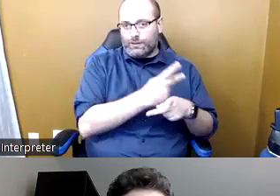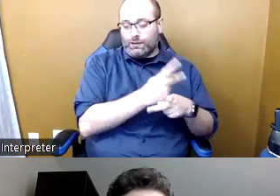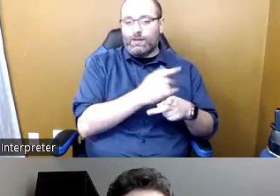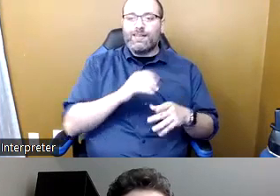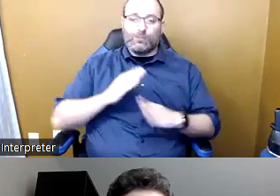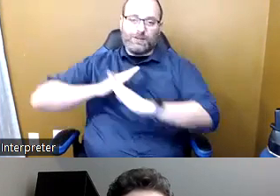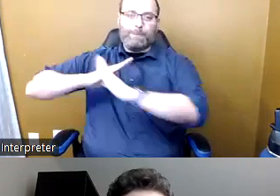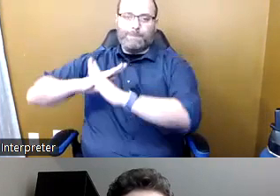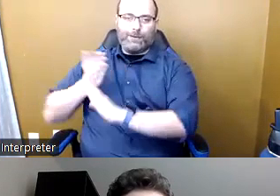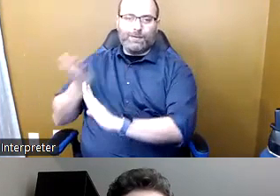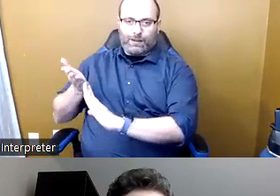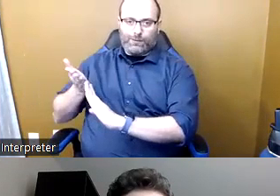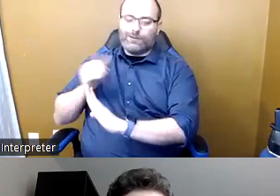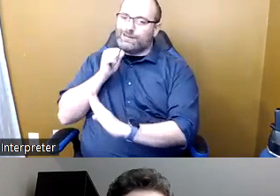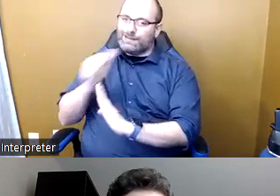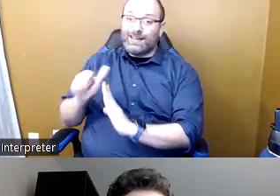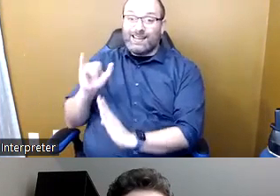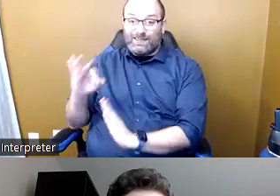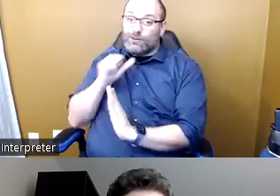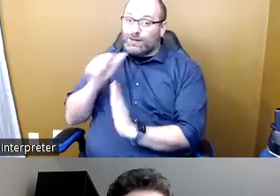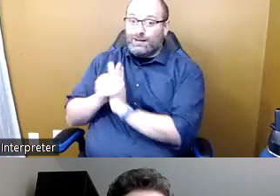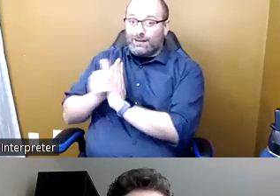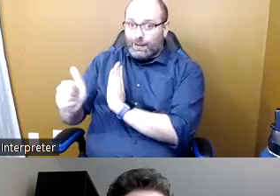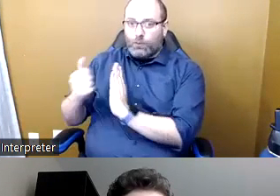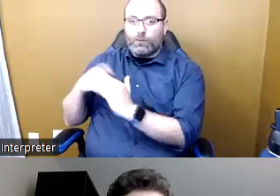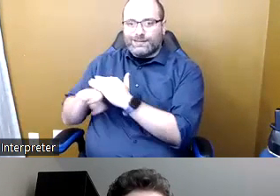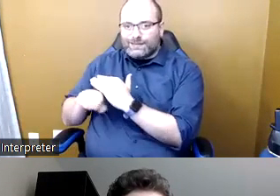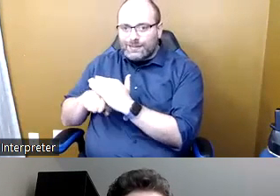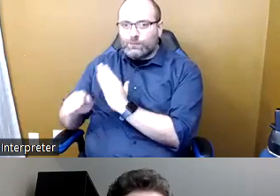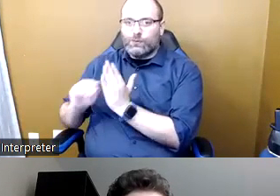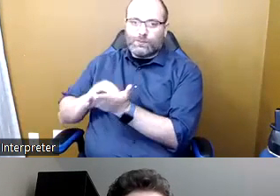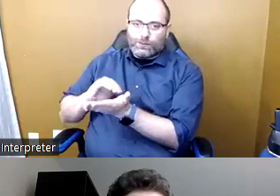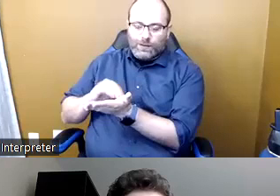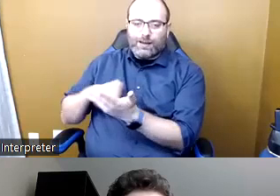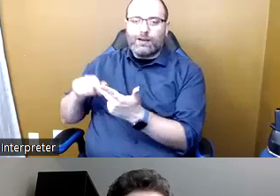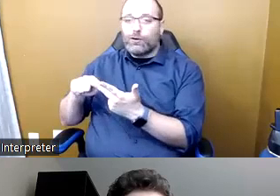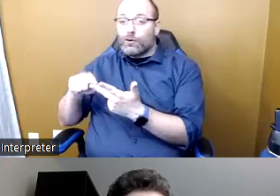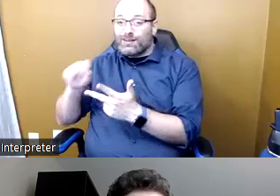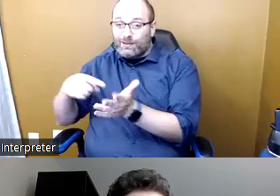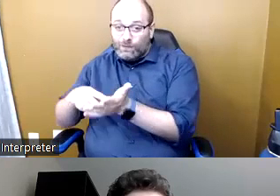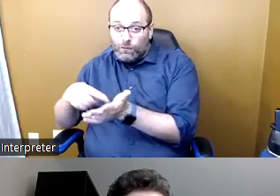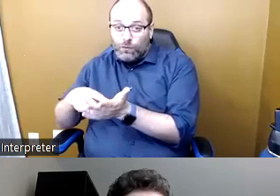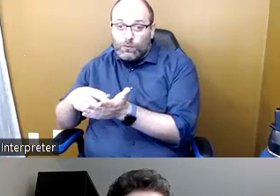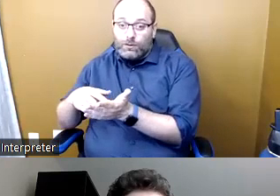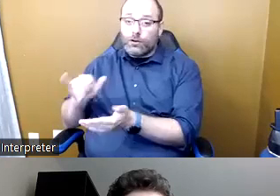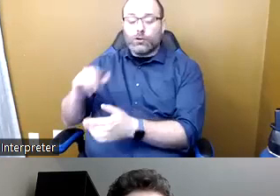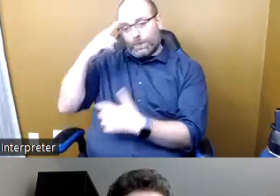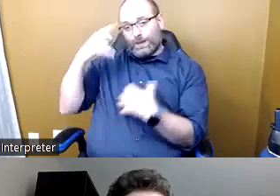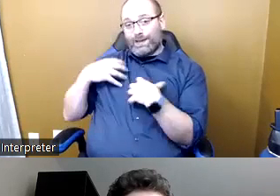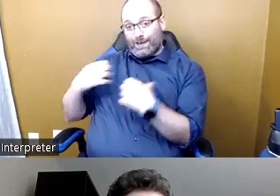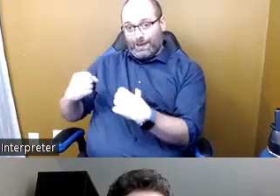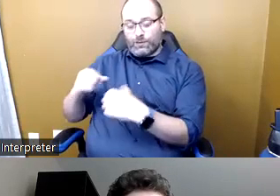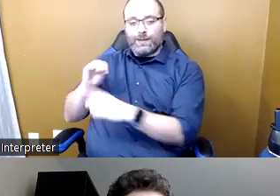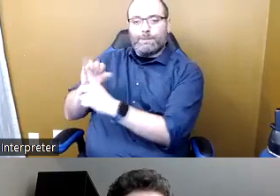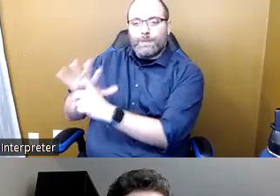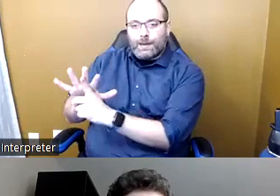So if there is not a competent provider or an accessible provider or an affordable provider, then not only does your mental health care get impacted, your physical health care